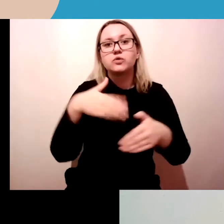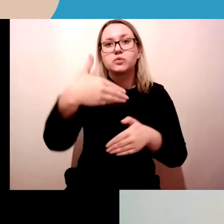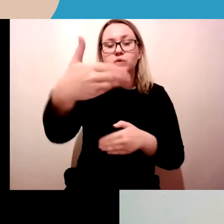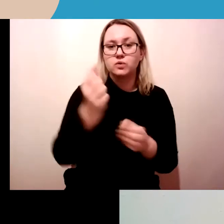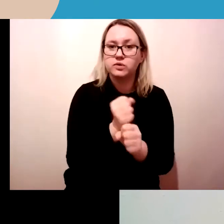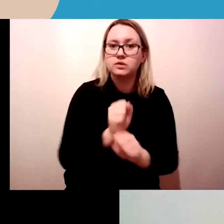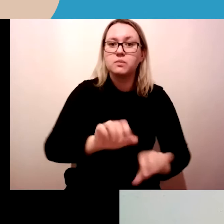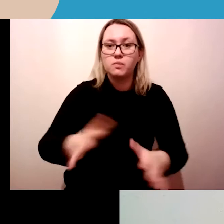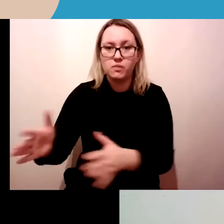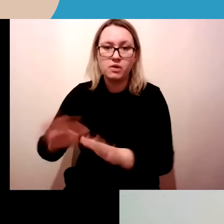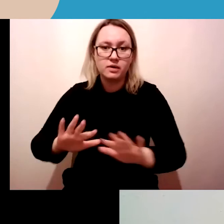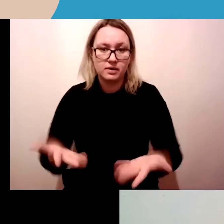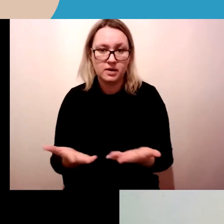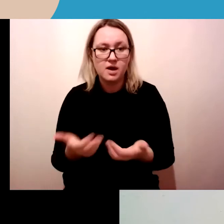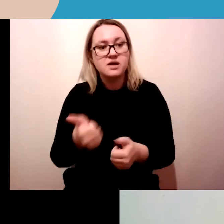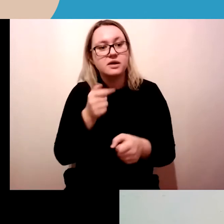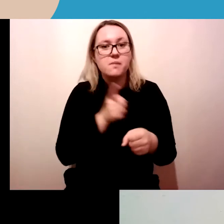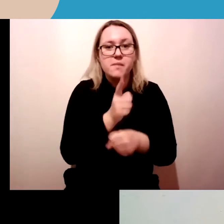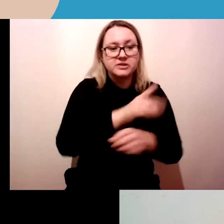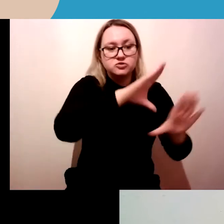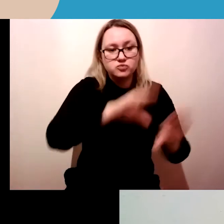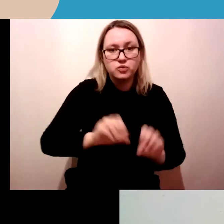way forward, how the school could